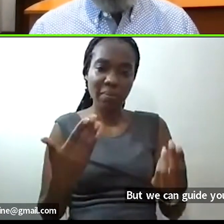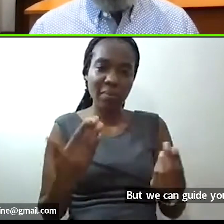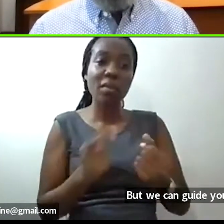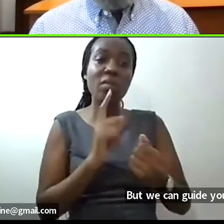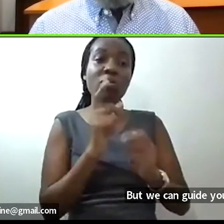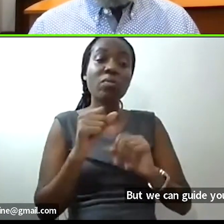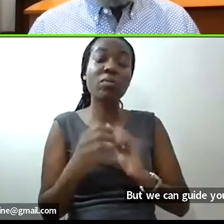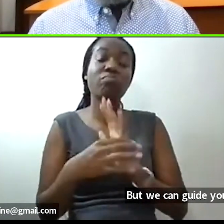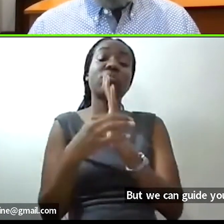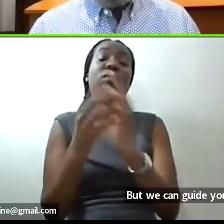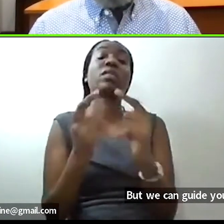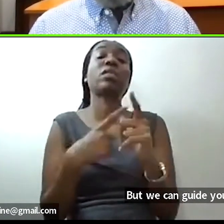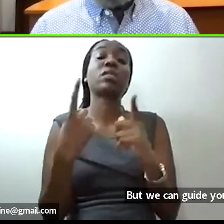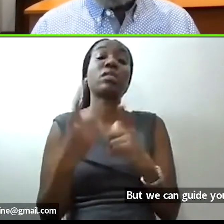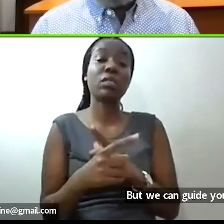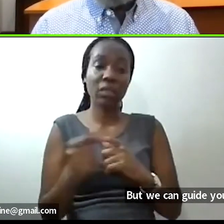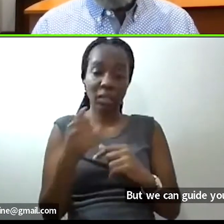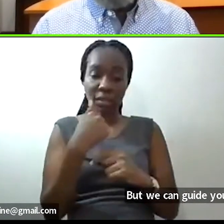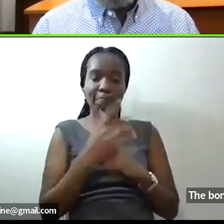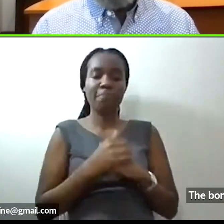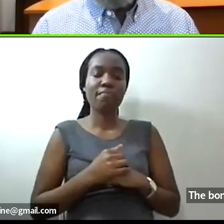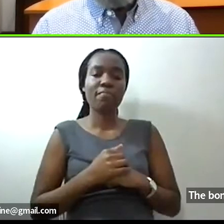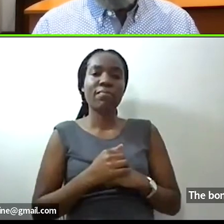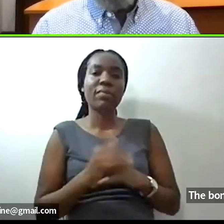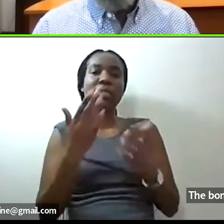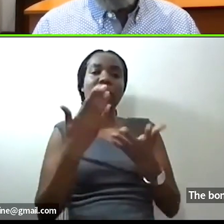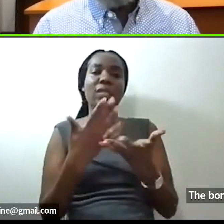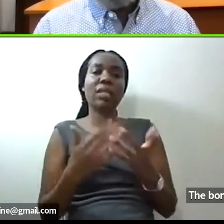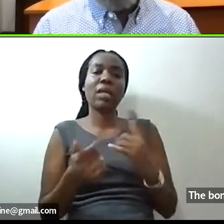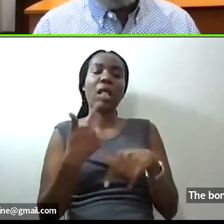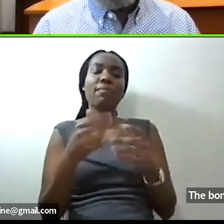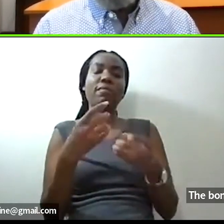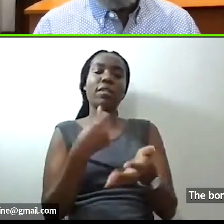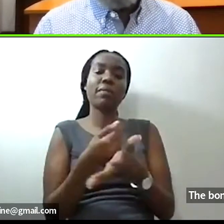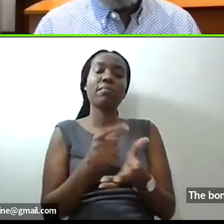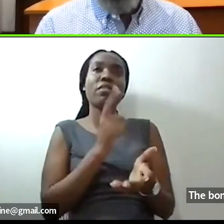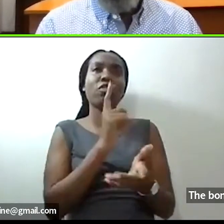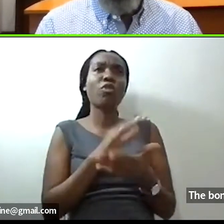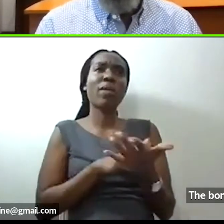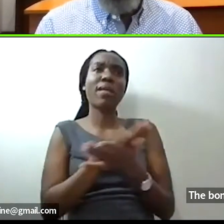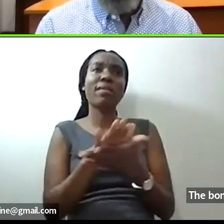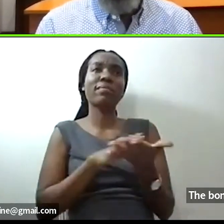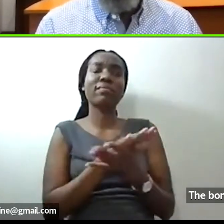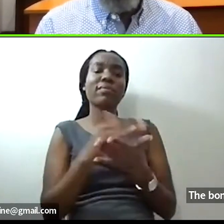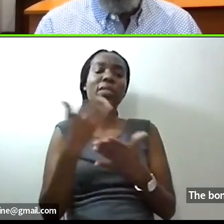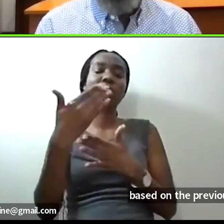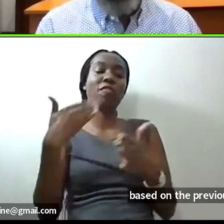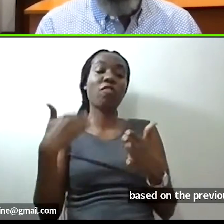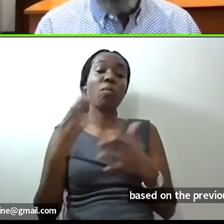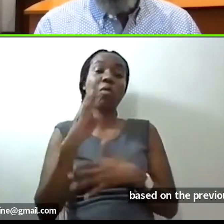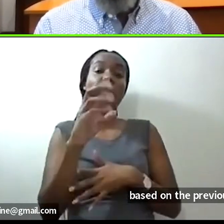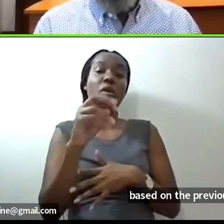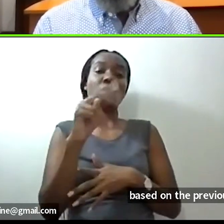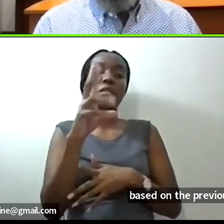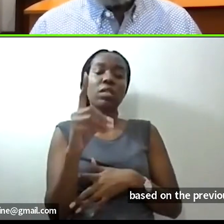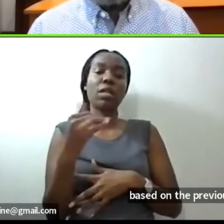on sale, based on the previous bonds that were sold of the same maturity period, what is